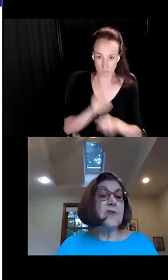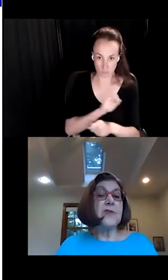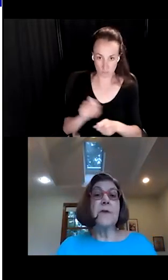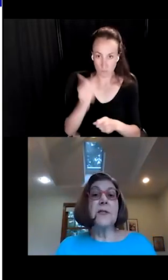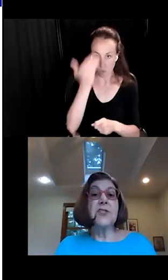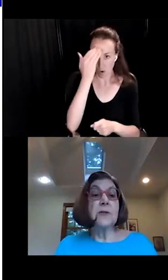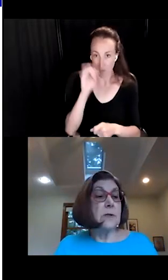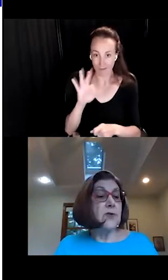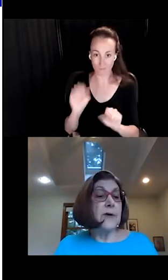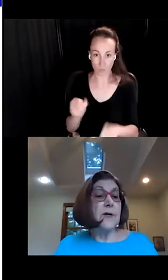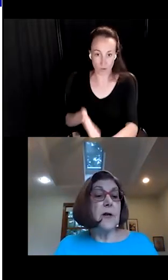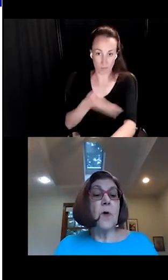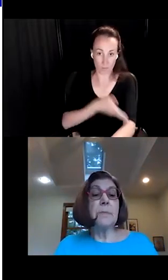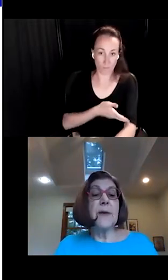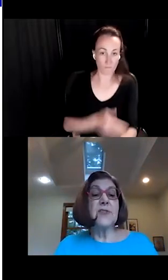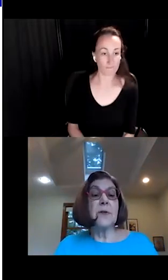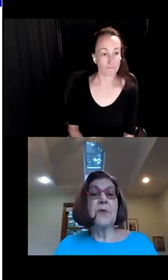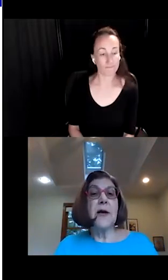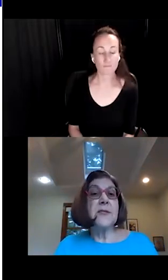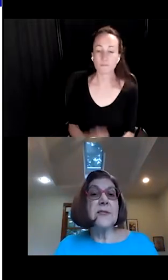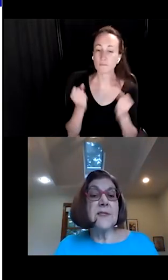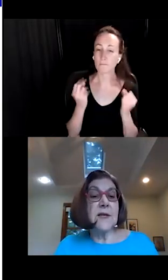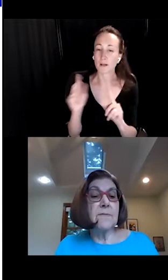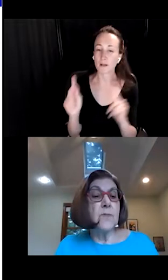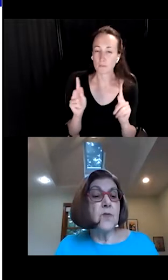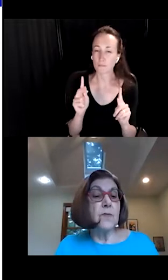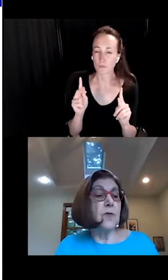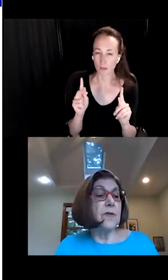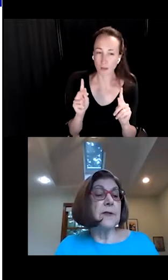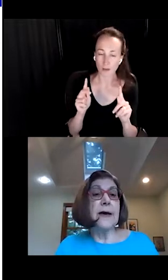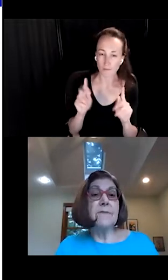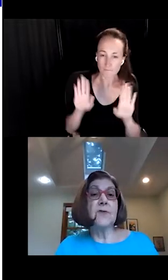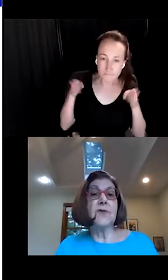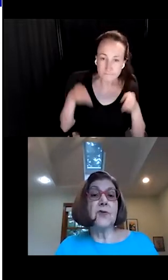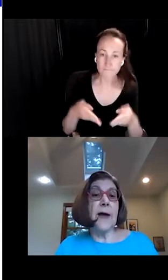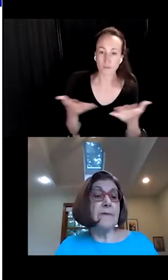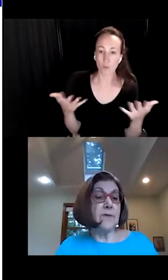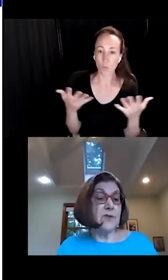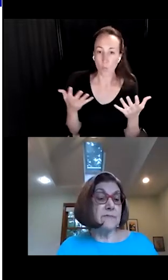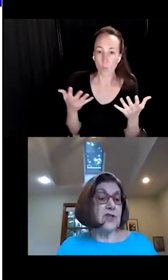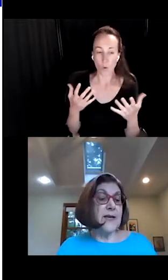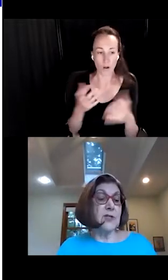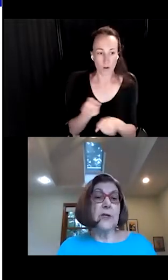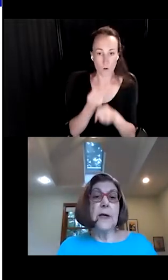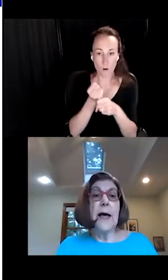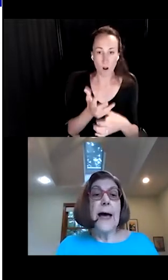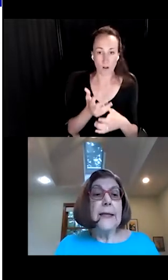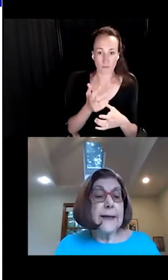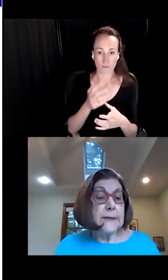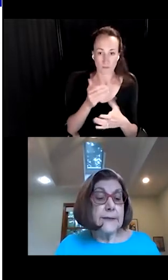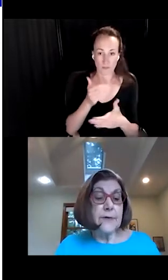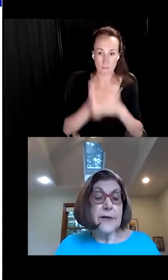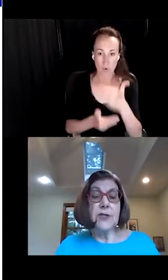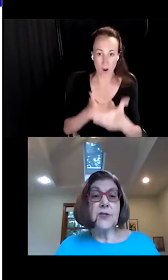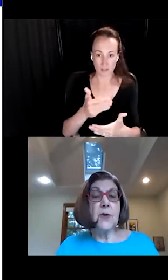Many others have concentrated on what makes the process itself move, or the levers or drivers of change. I